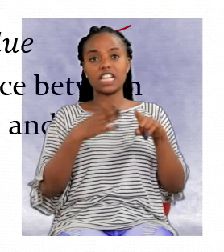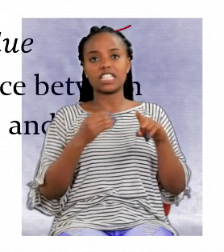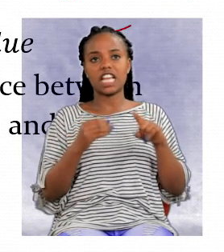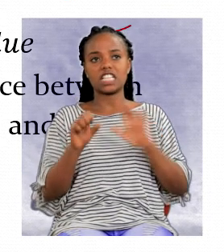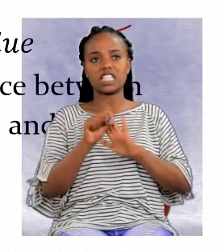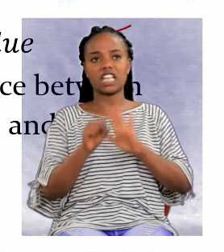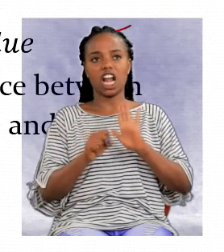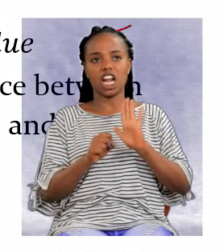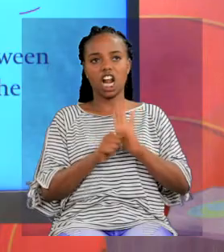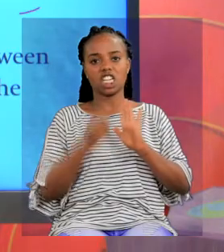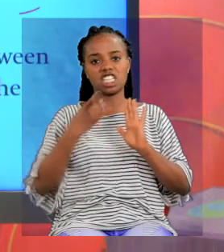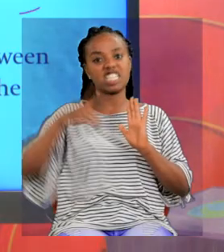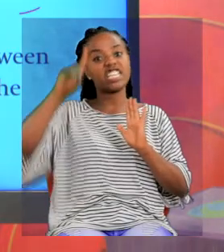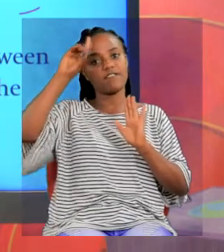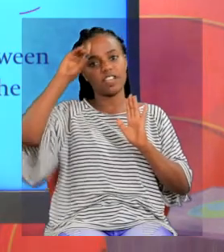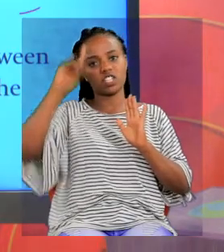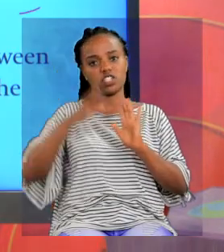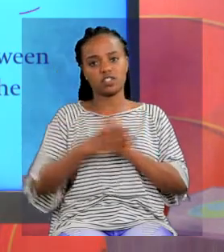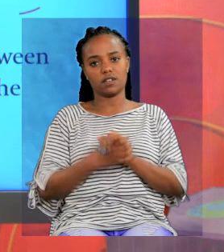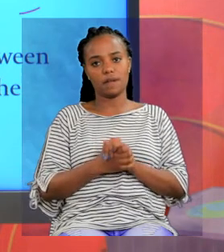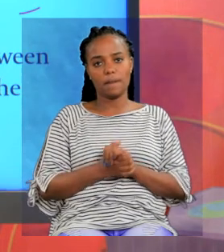standard deviation.